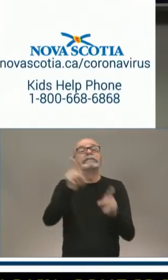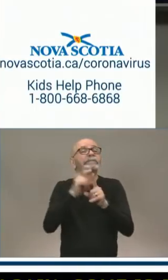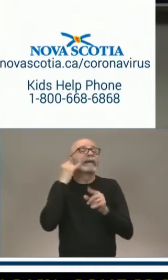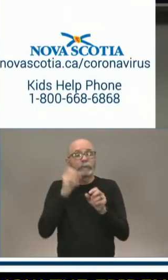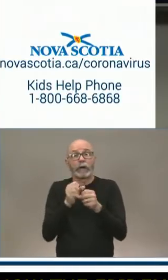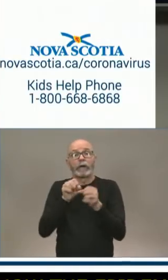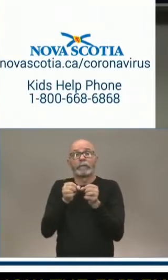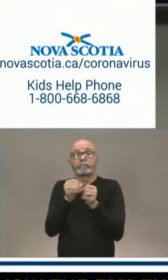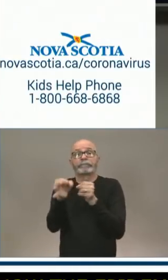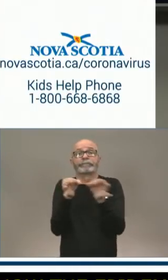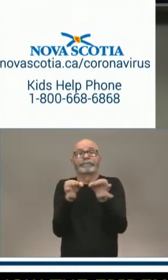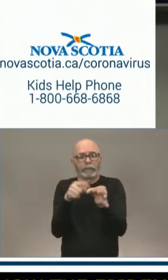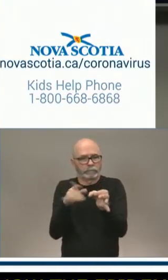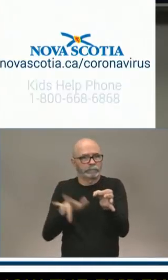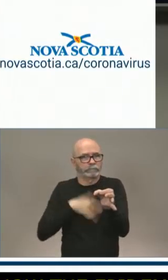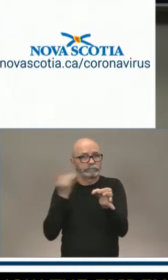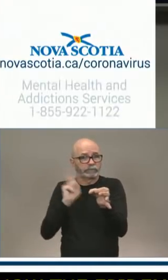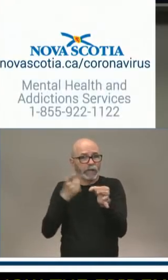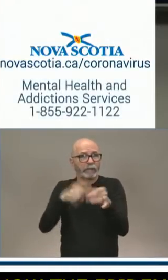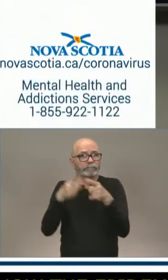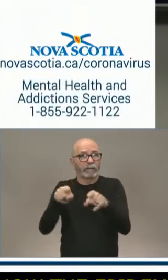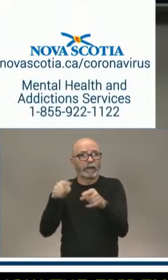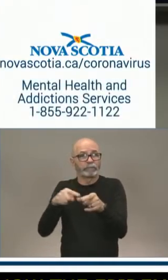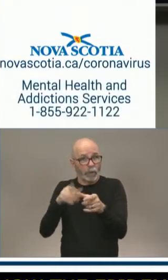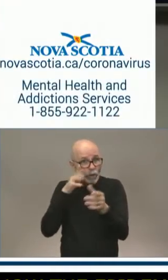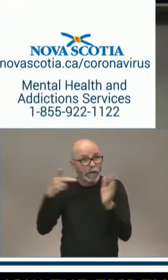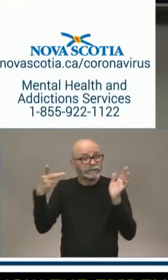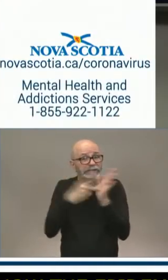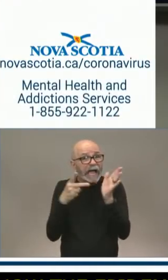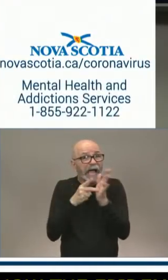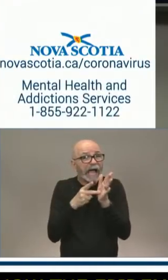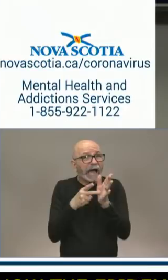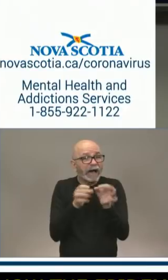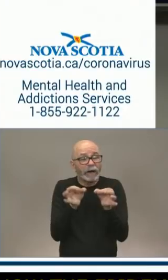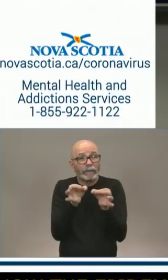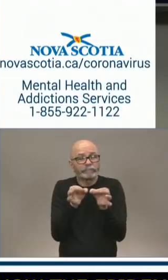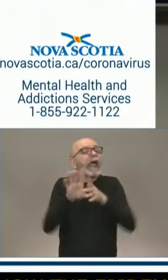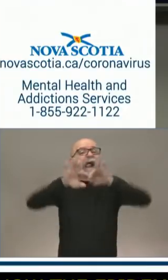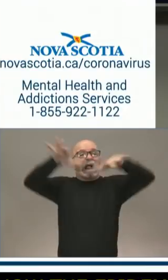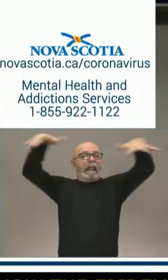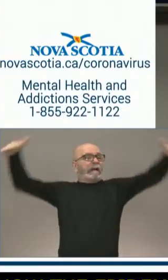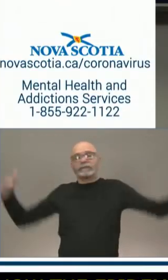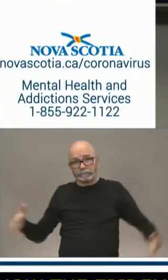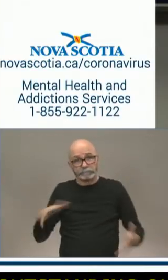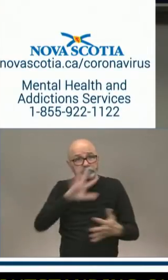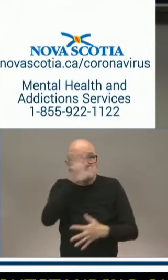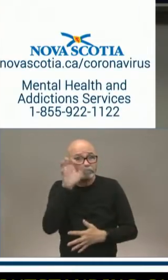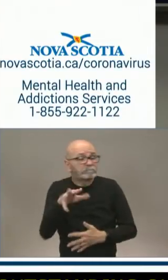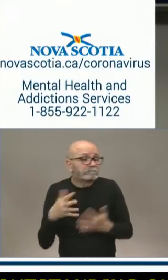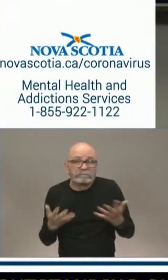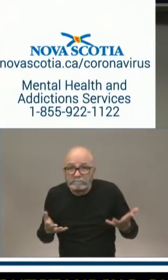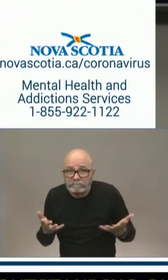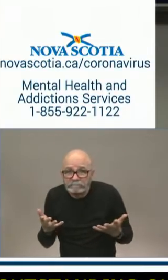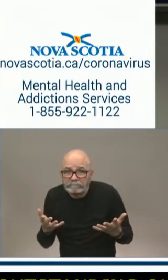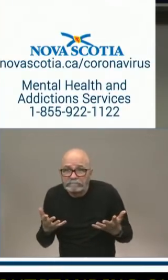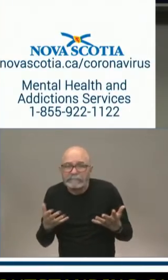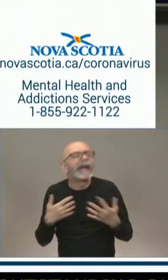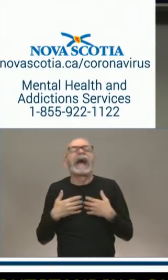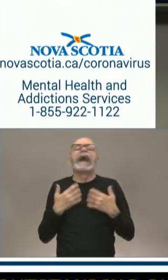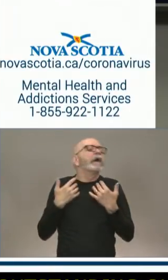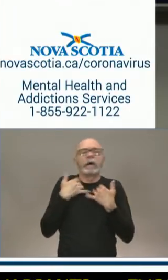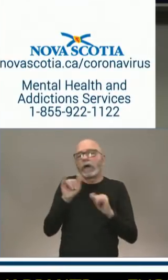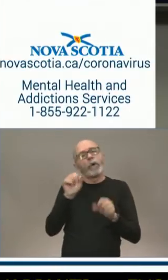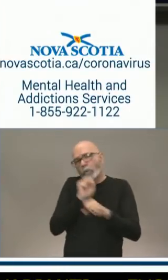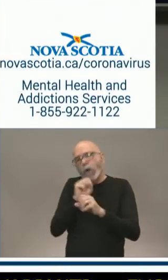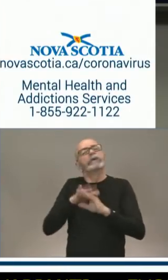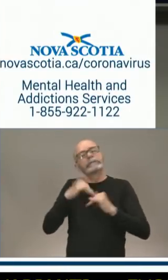get a resurgence or a third wave with the variant? That's a big question mark out there. And all of this means that we still need to, in the short term, the